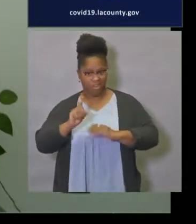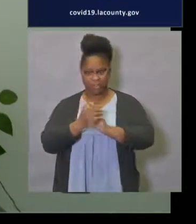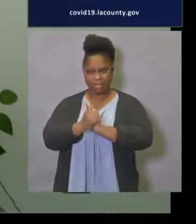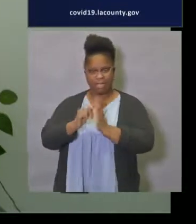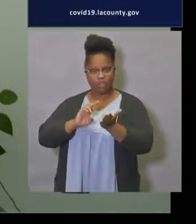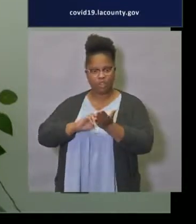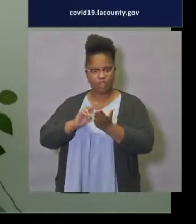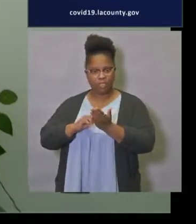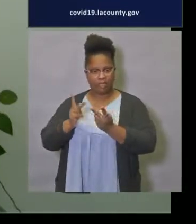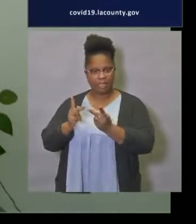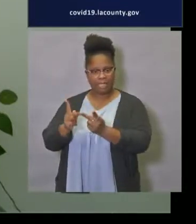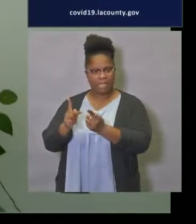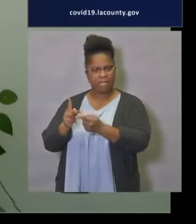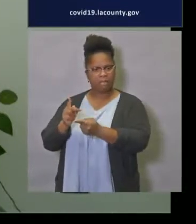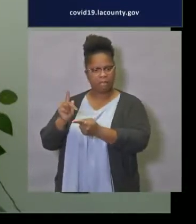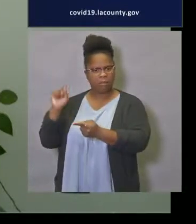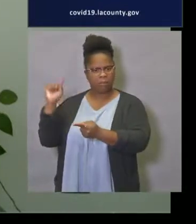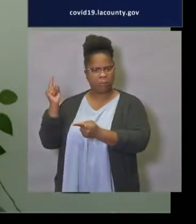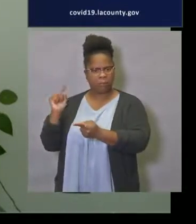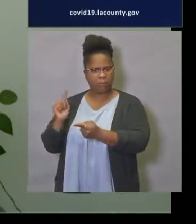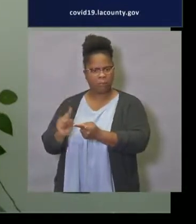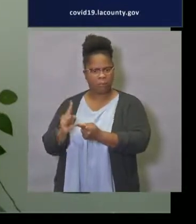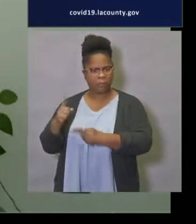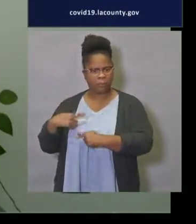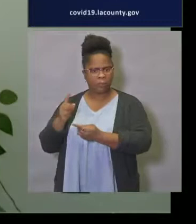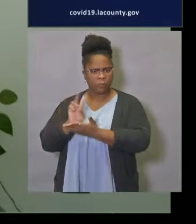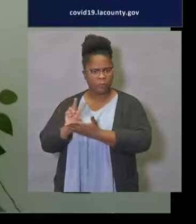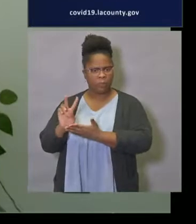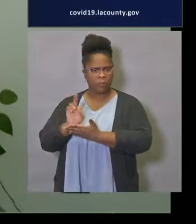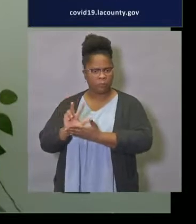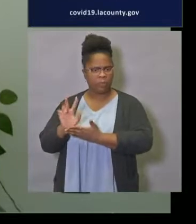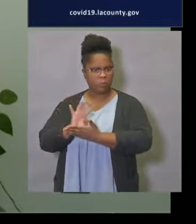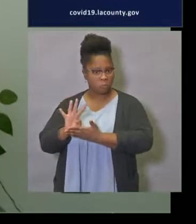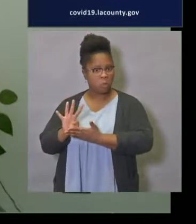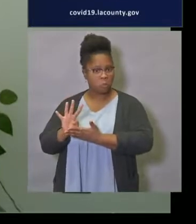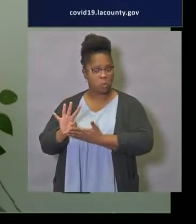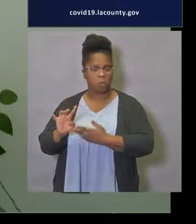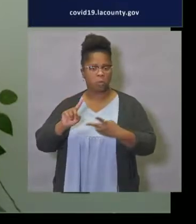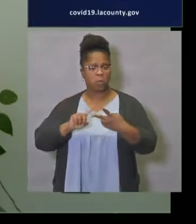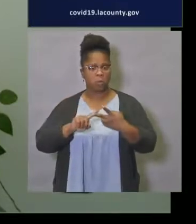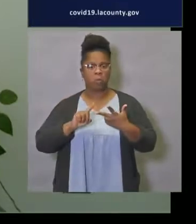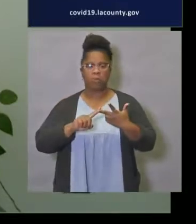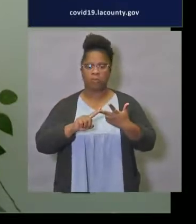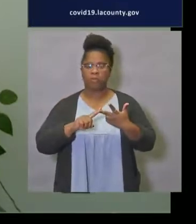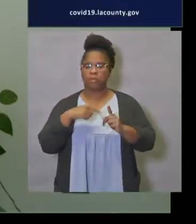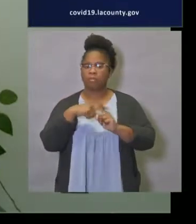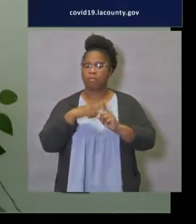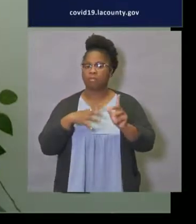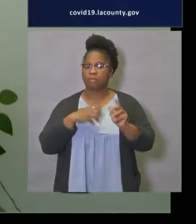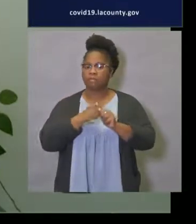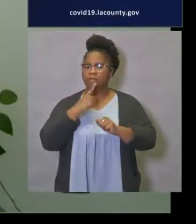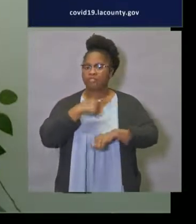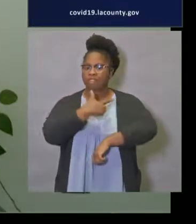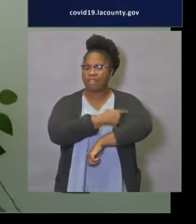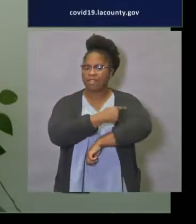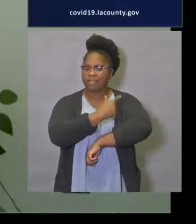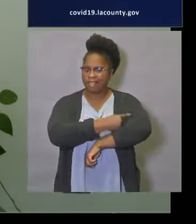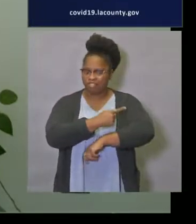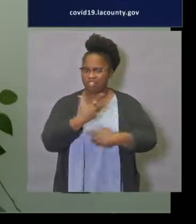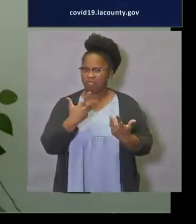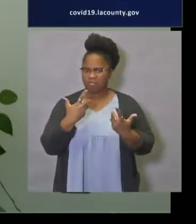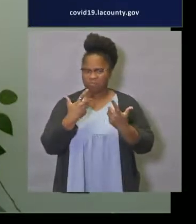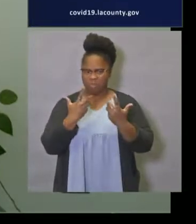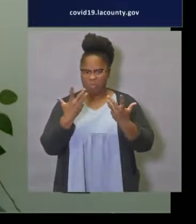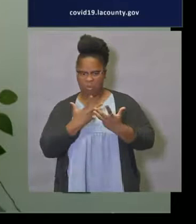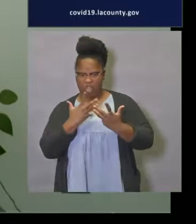been declining over the past weeks. I'll also provide updates on our vaccination efforts and the framework we're using for